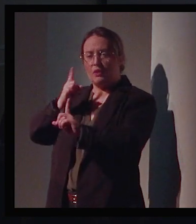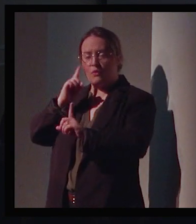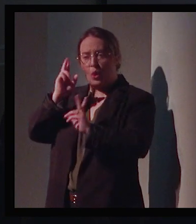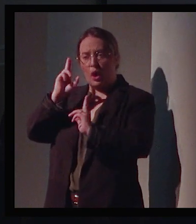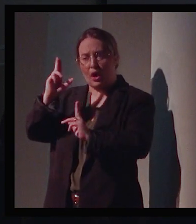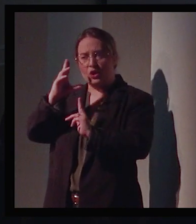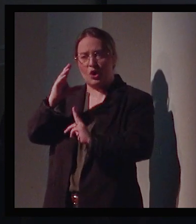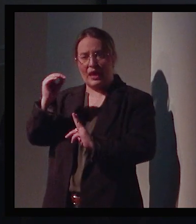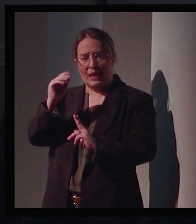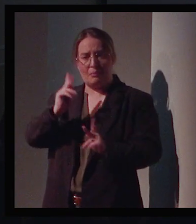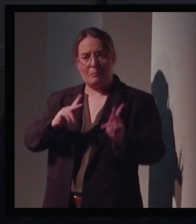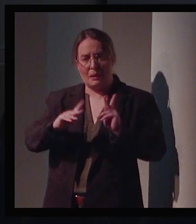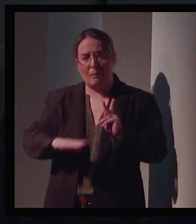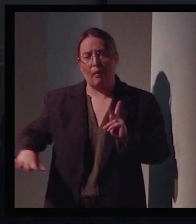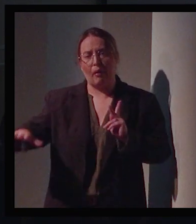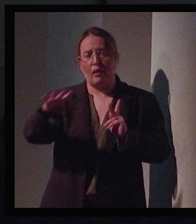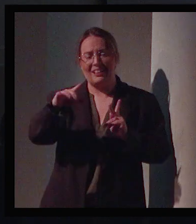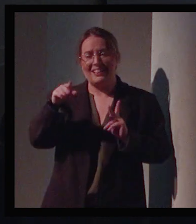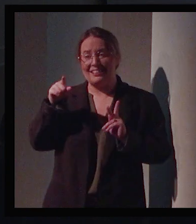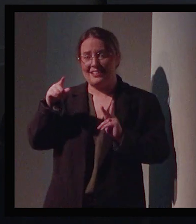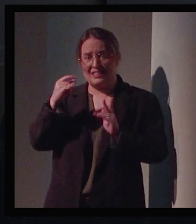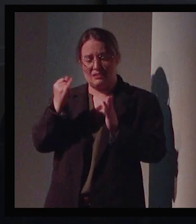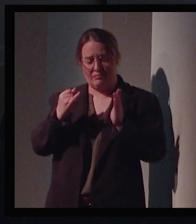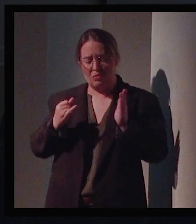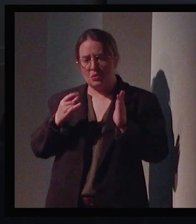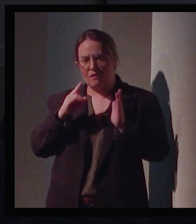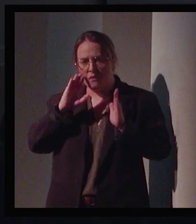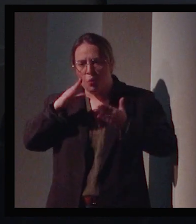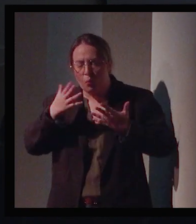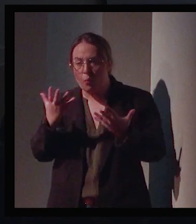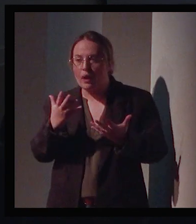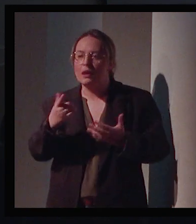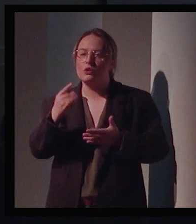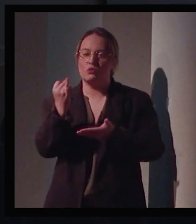curriculum was focused on drawing, a skill